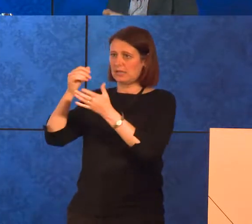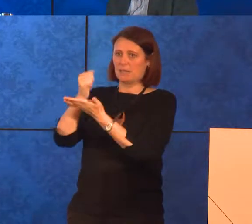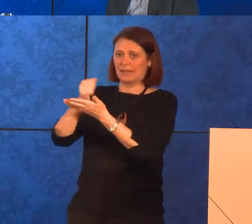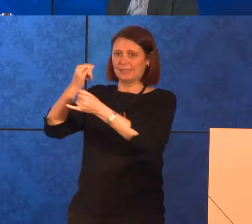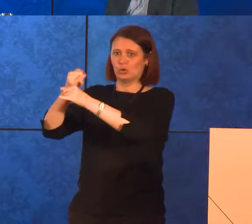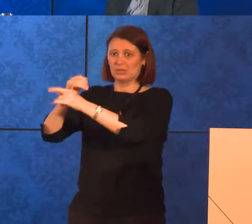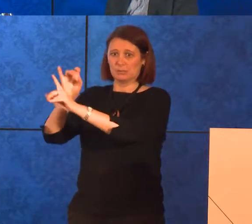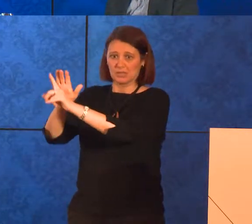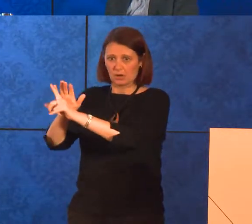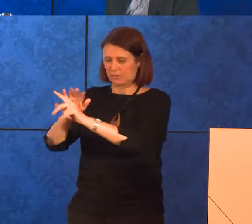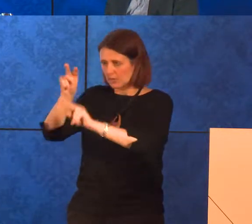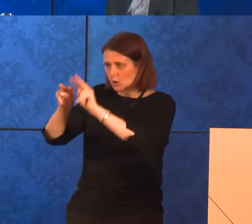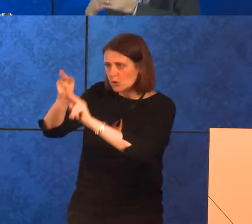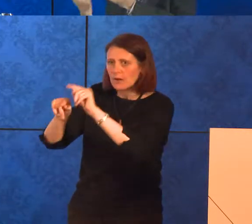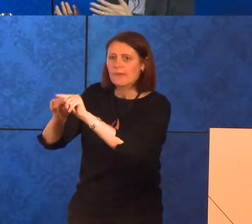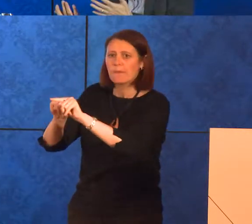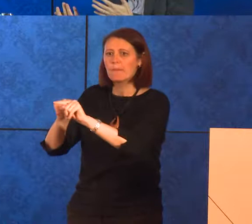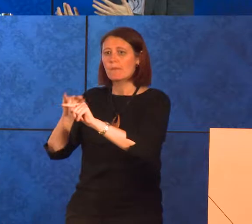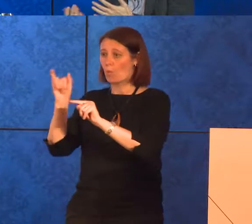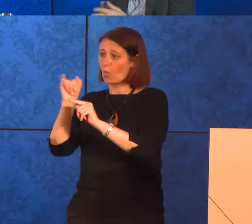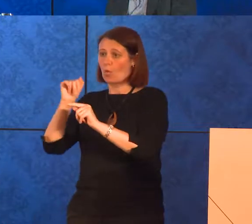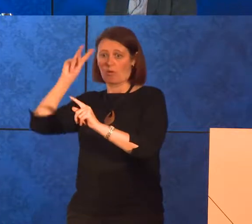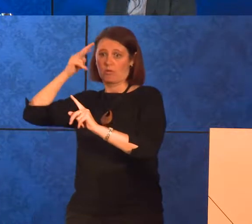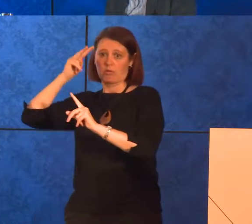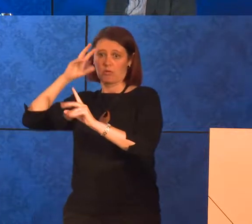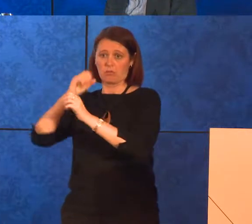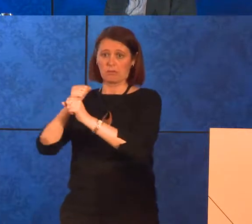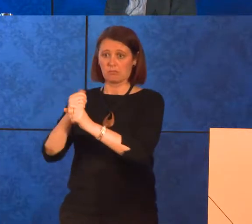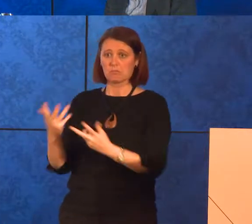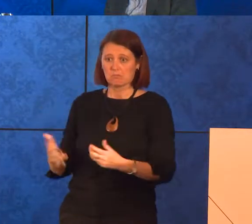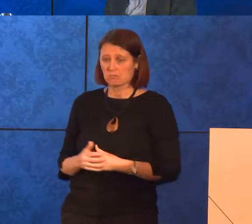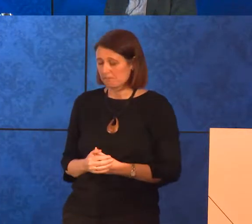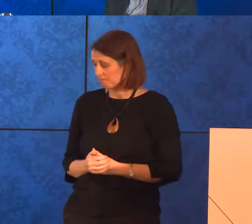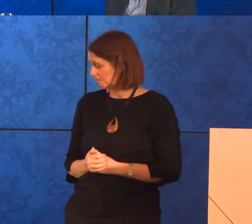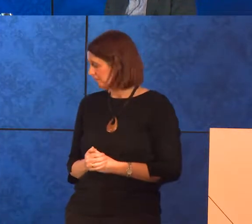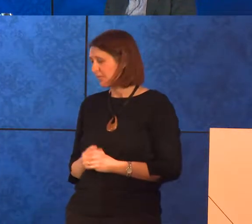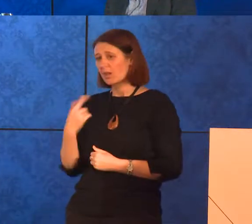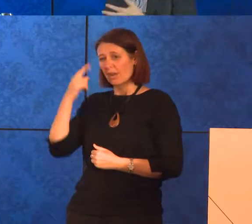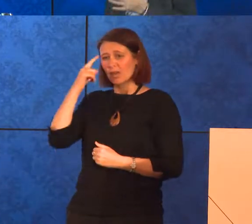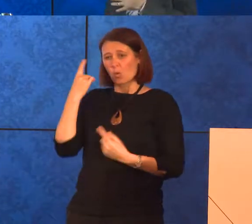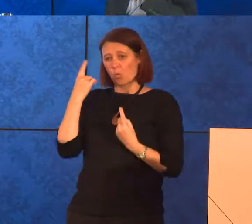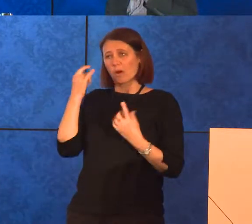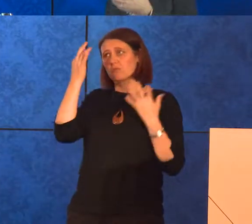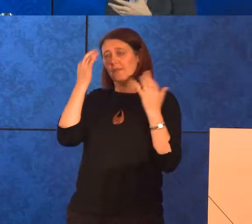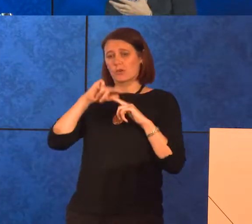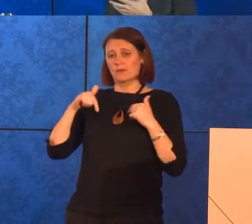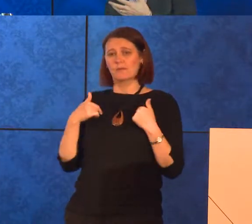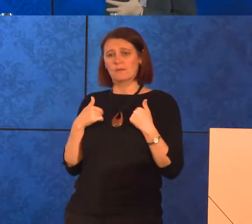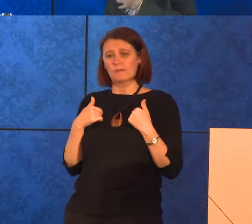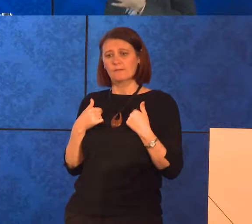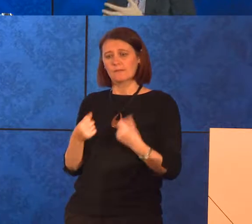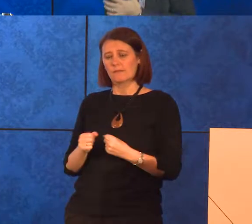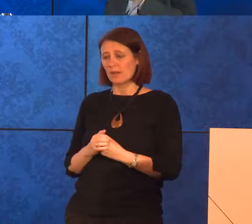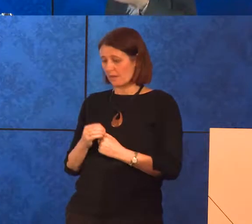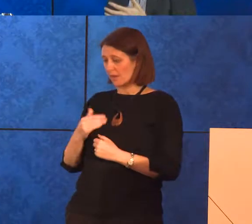that are being examined, or the politicians. And I think that was one reflection that I had. The voice of